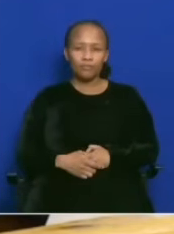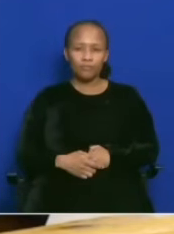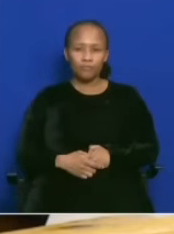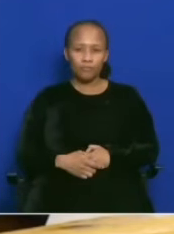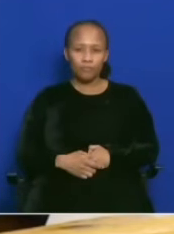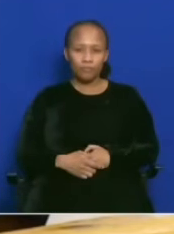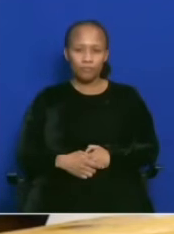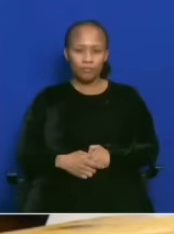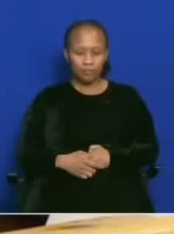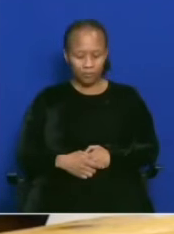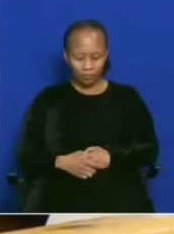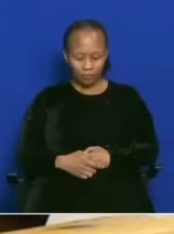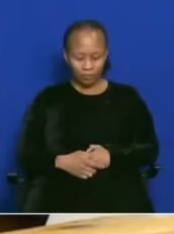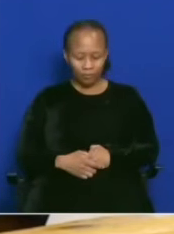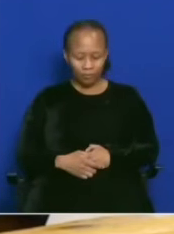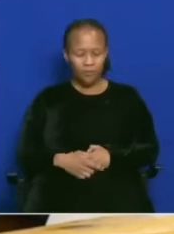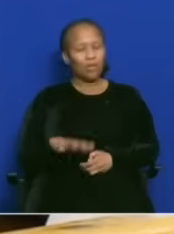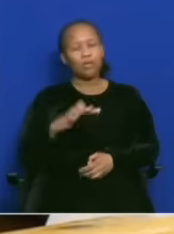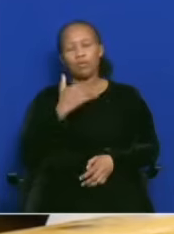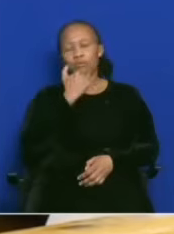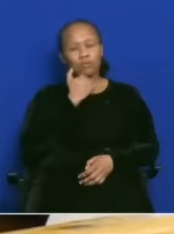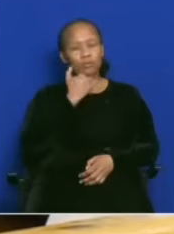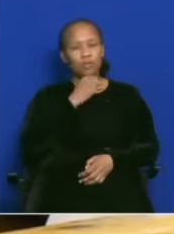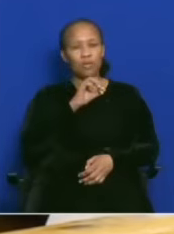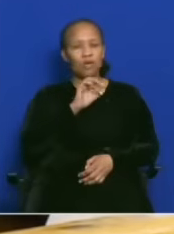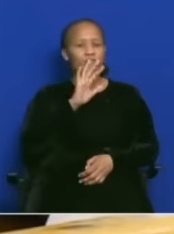Oh, sorry, it's 5142.